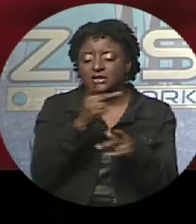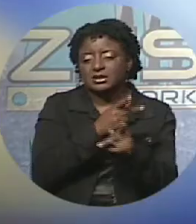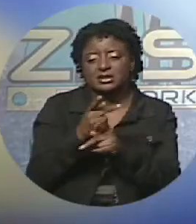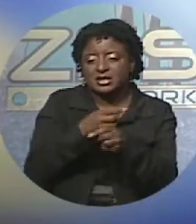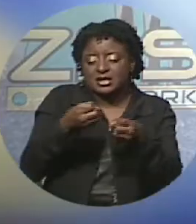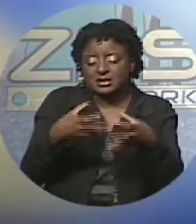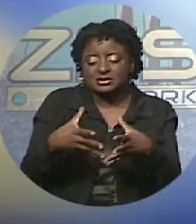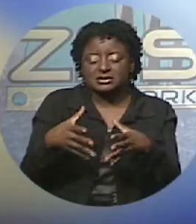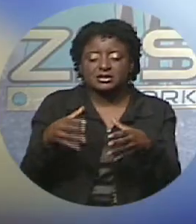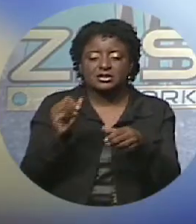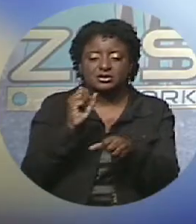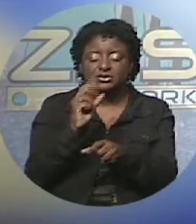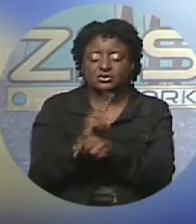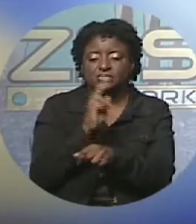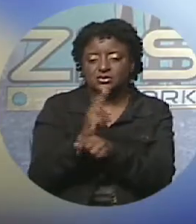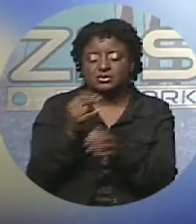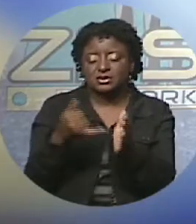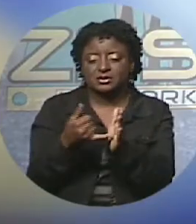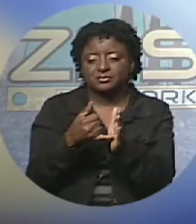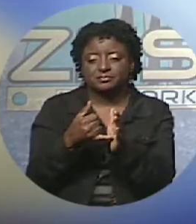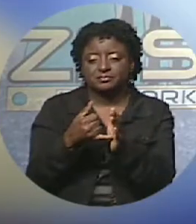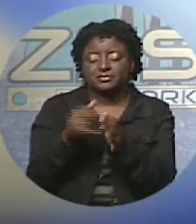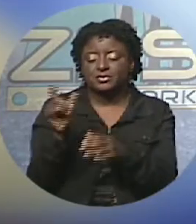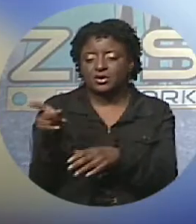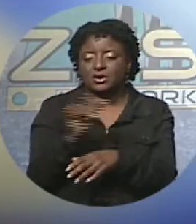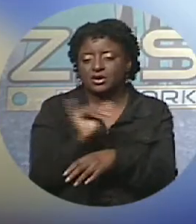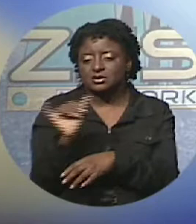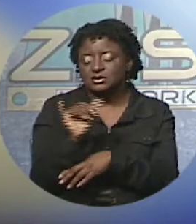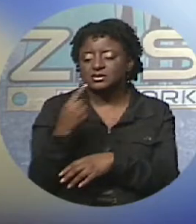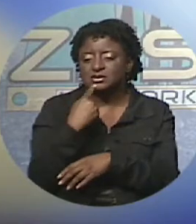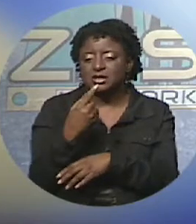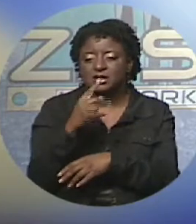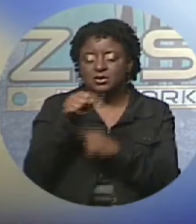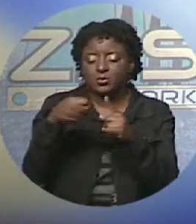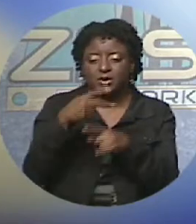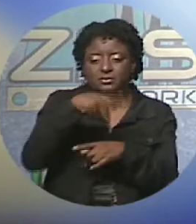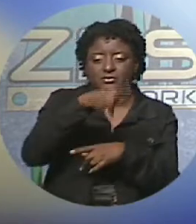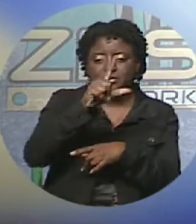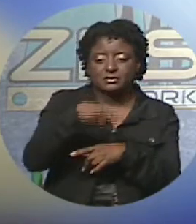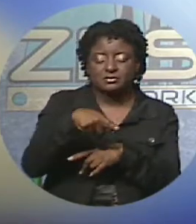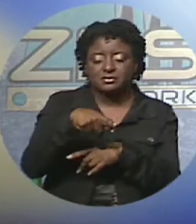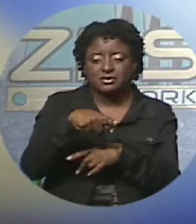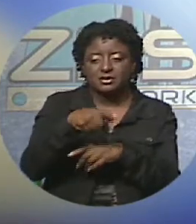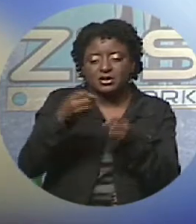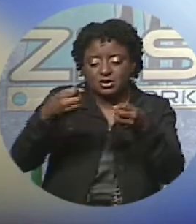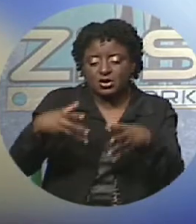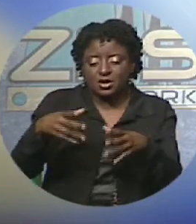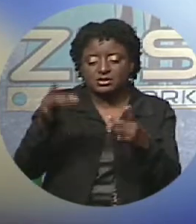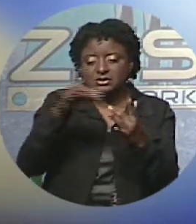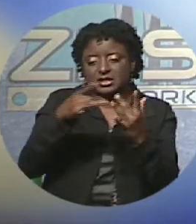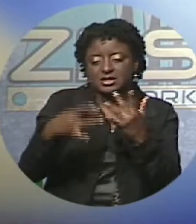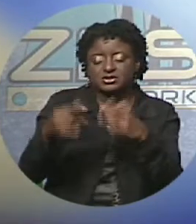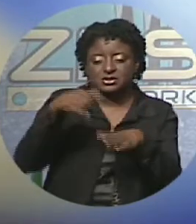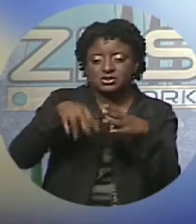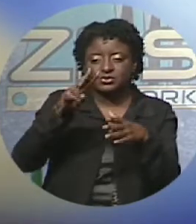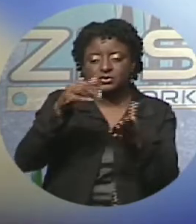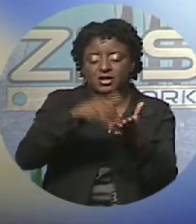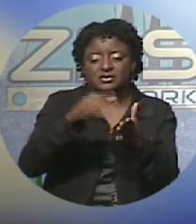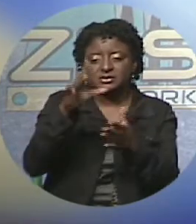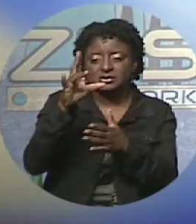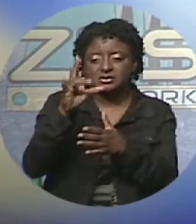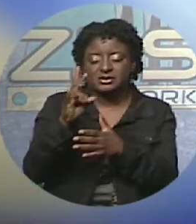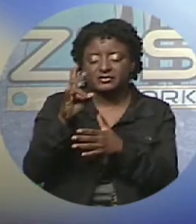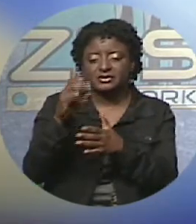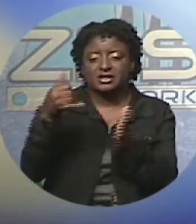administration. Now, Senator Bell also pointed out that when the Progressive Liberal Party government lost the election in 2007,